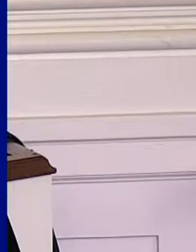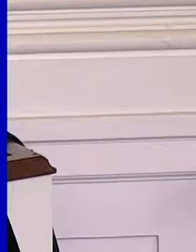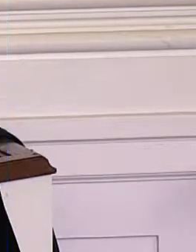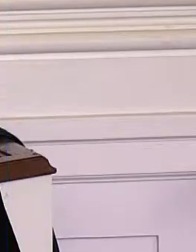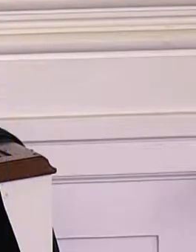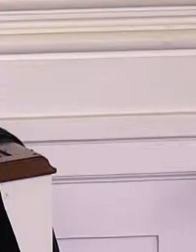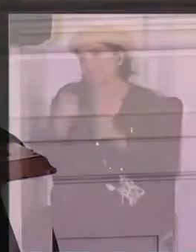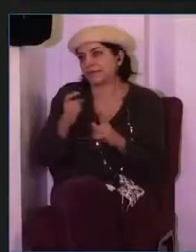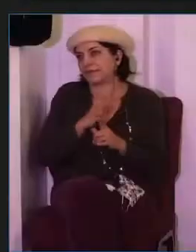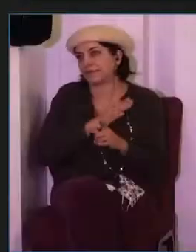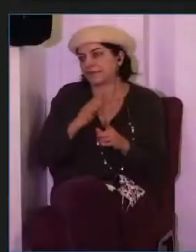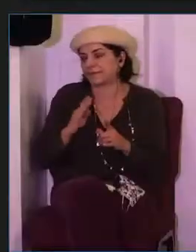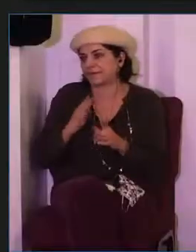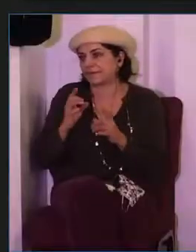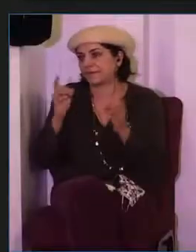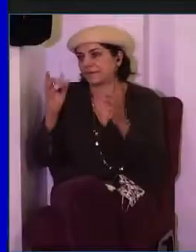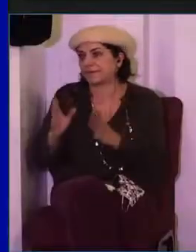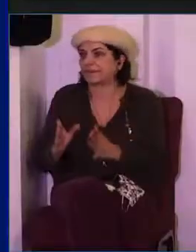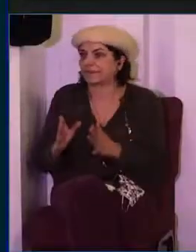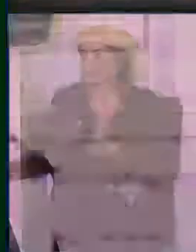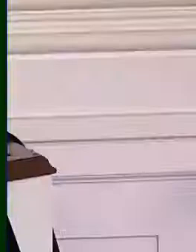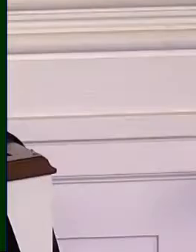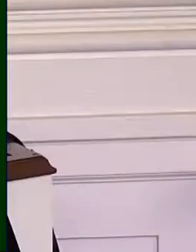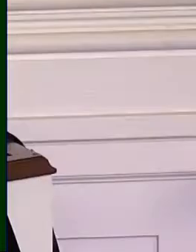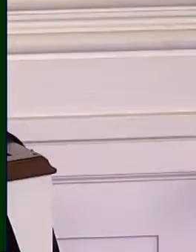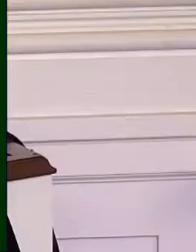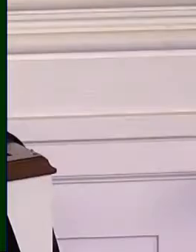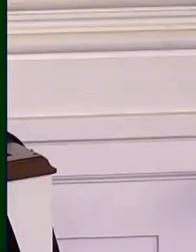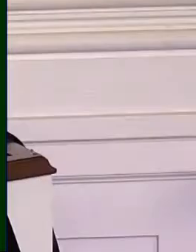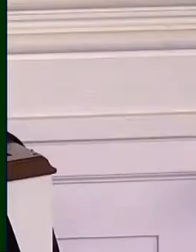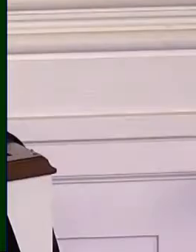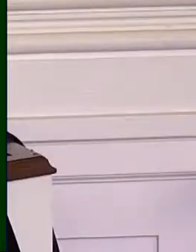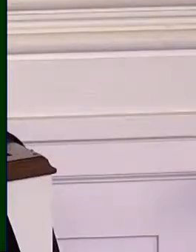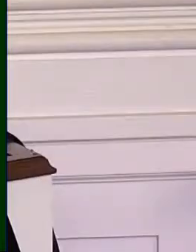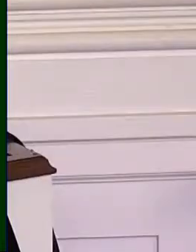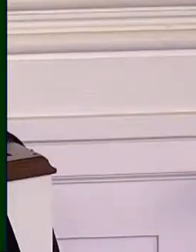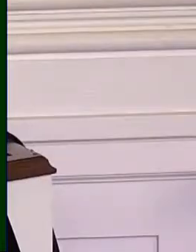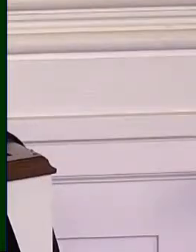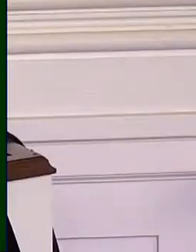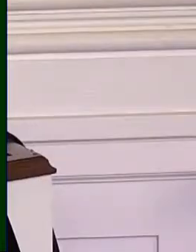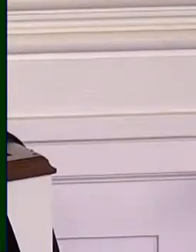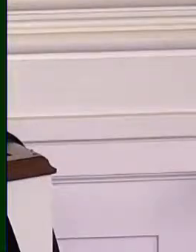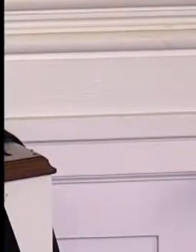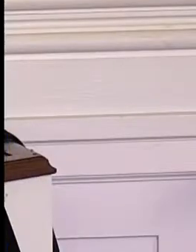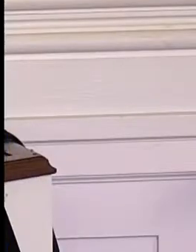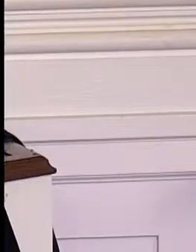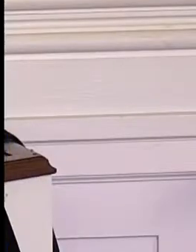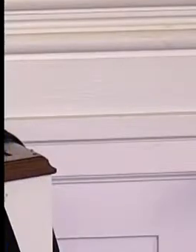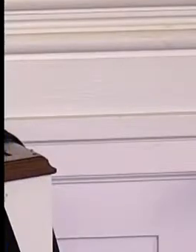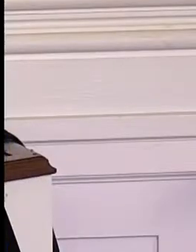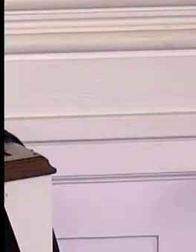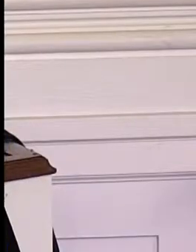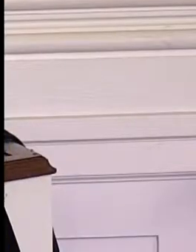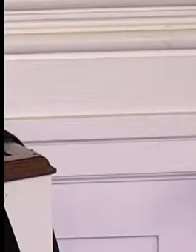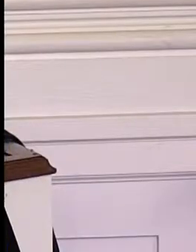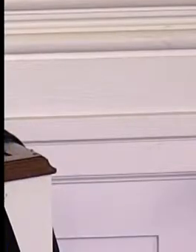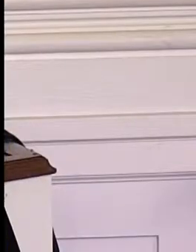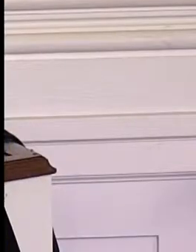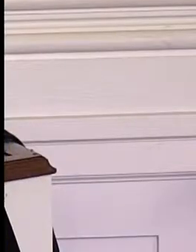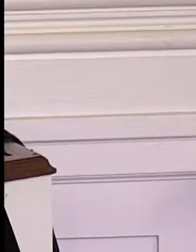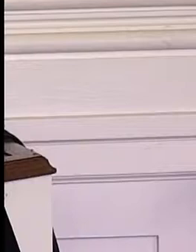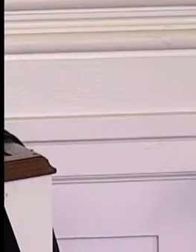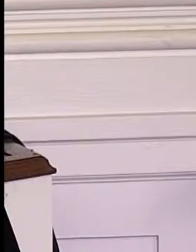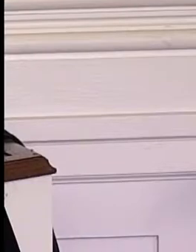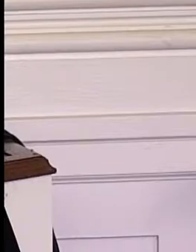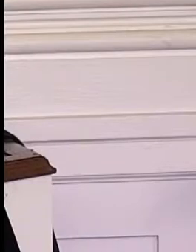directors, I want to just express our sympathy for the loss of Keith Mannin. Keith was a longtime